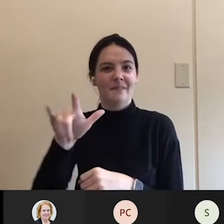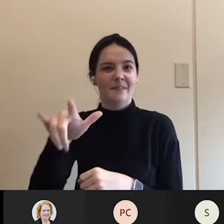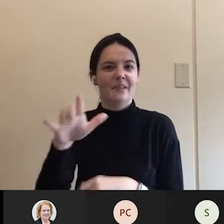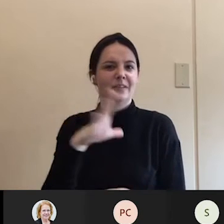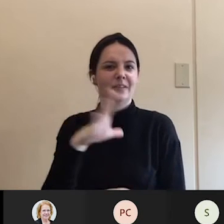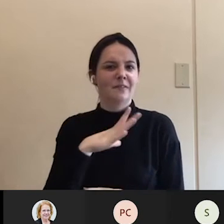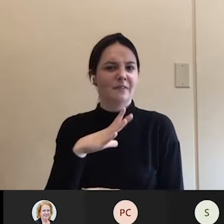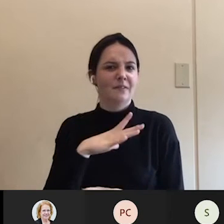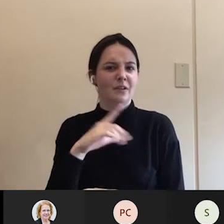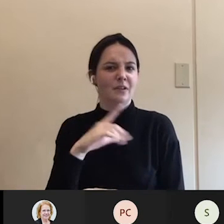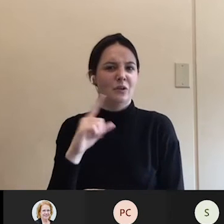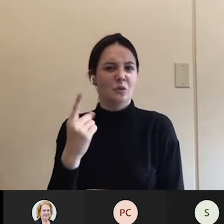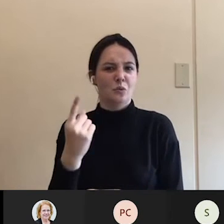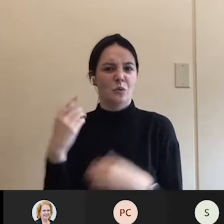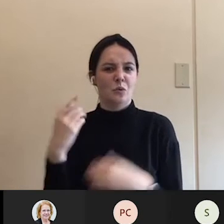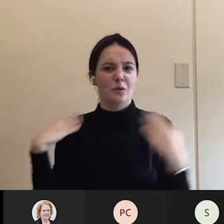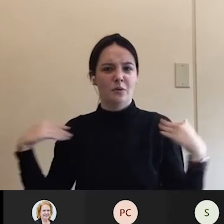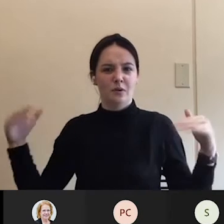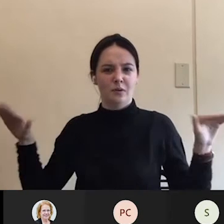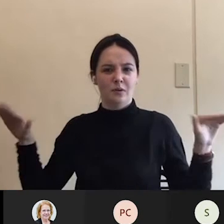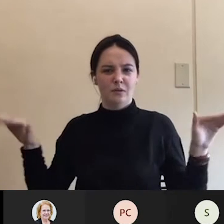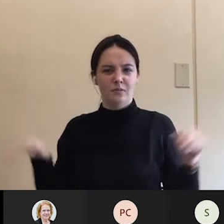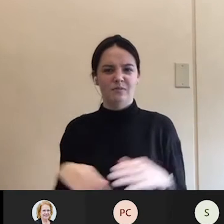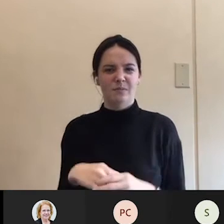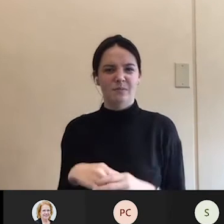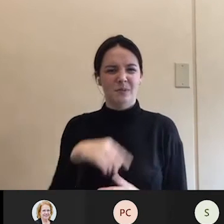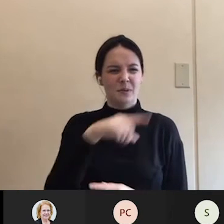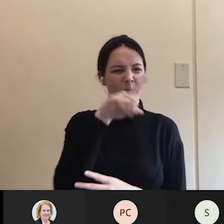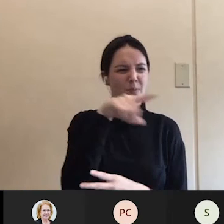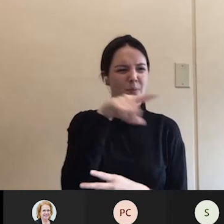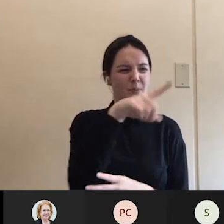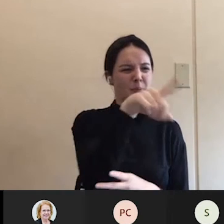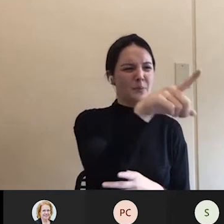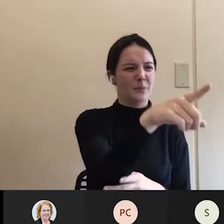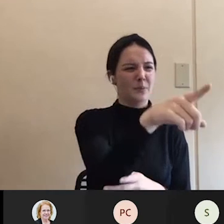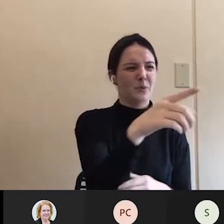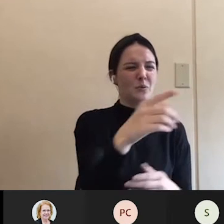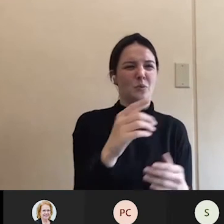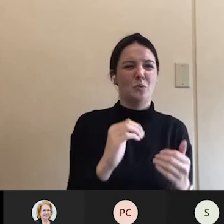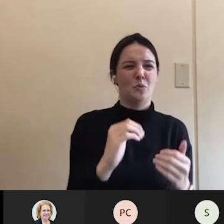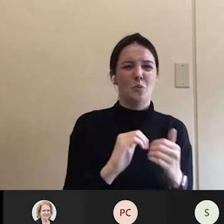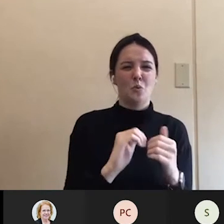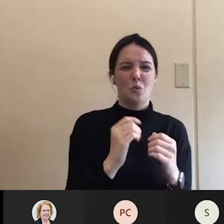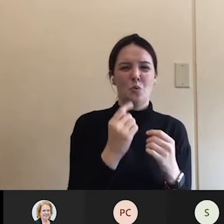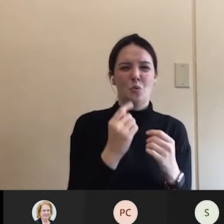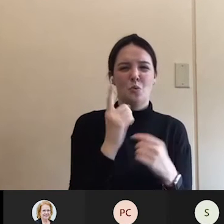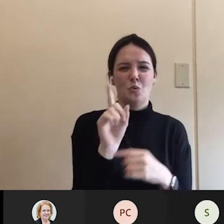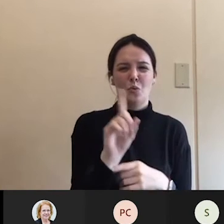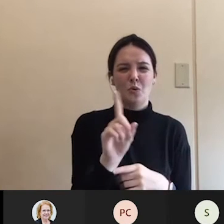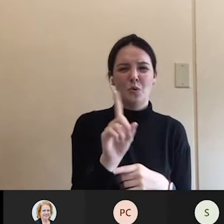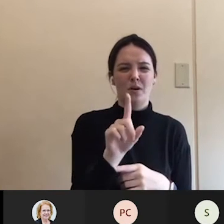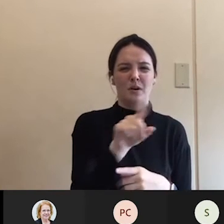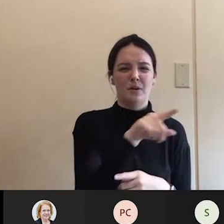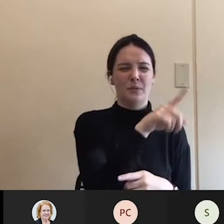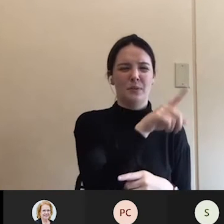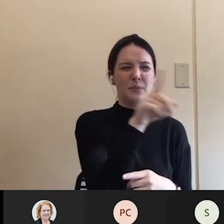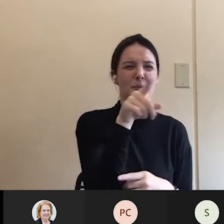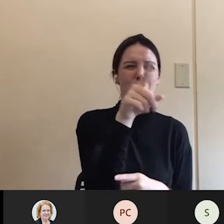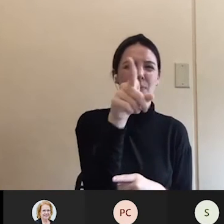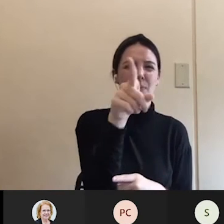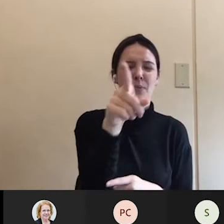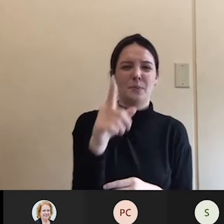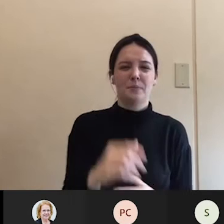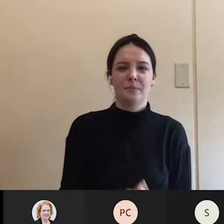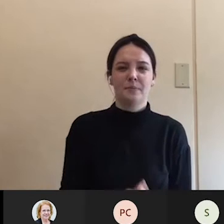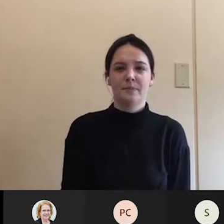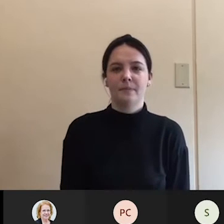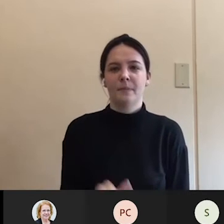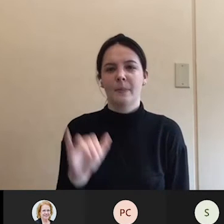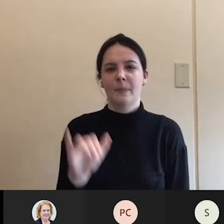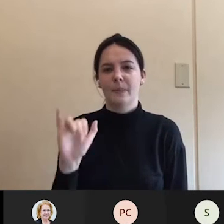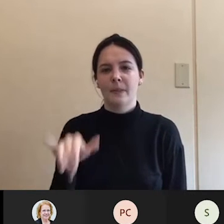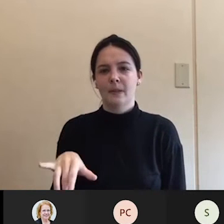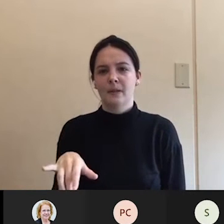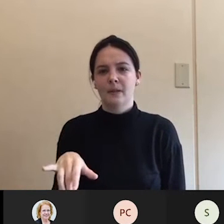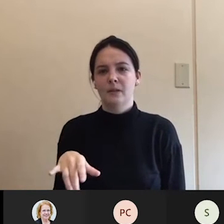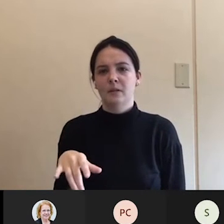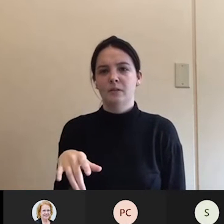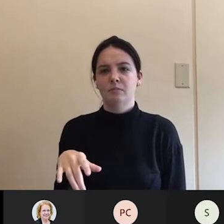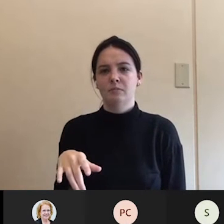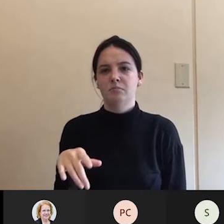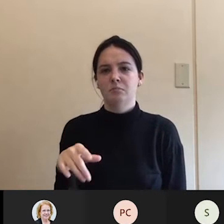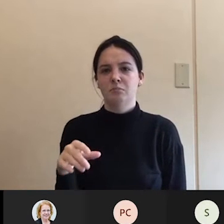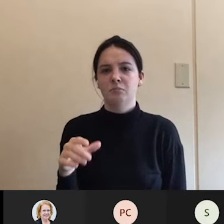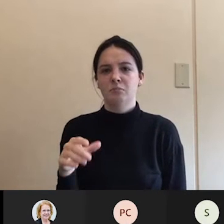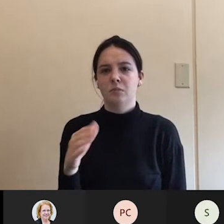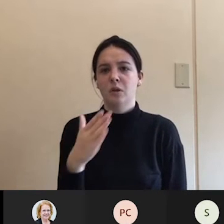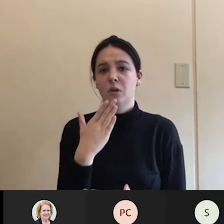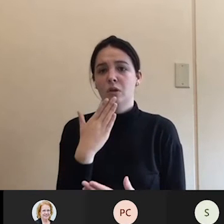it corkscrew? What direction did it go with the 1 wing? It went towards, okay, yeah, but that's kind of logical, right? It went